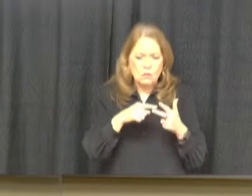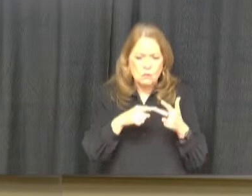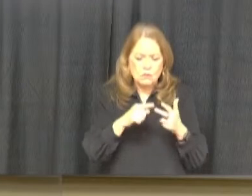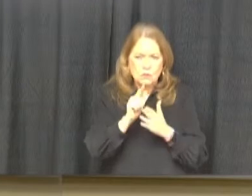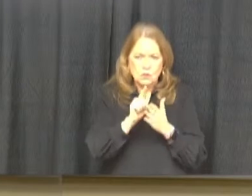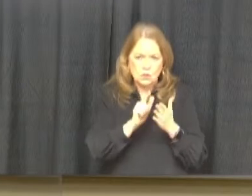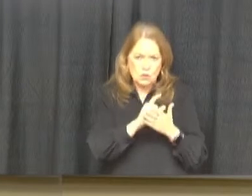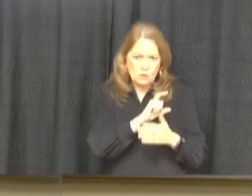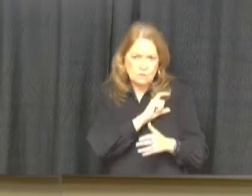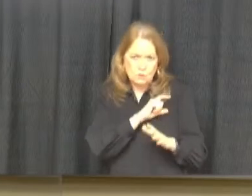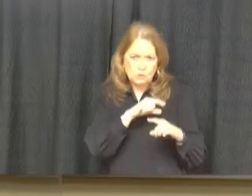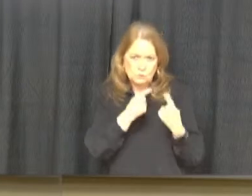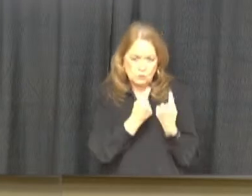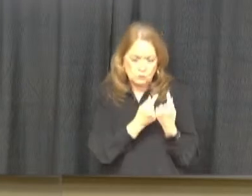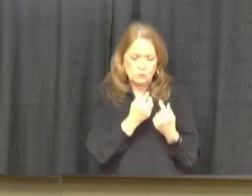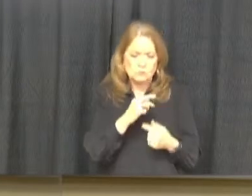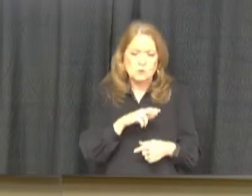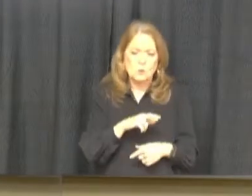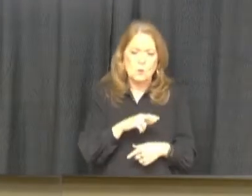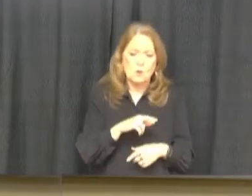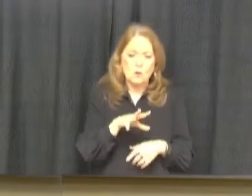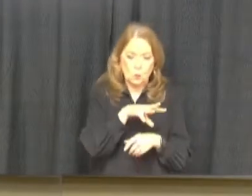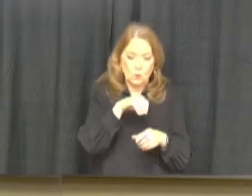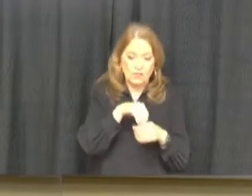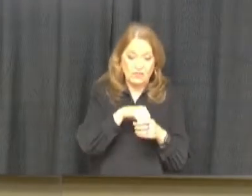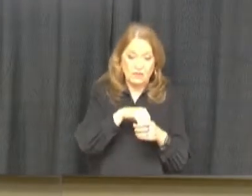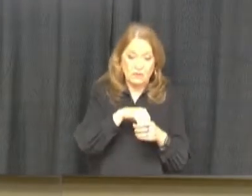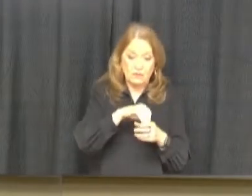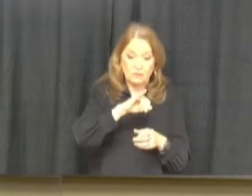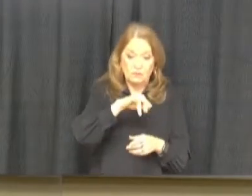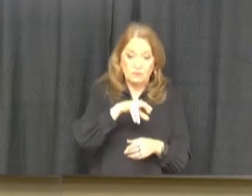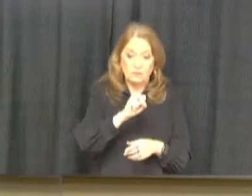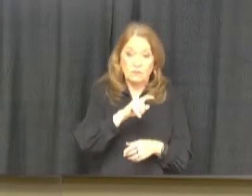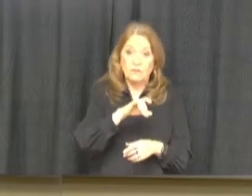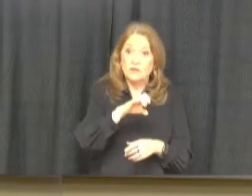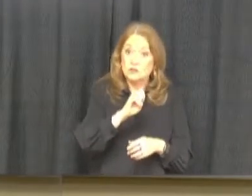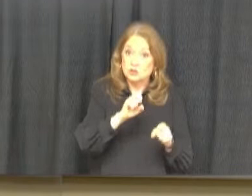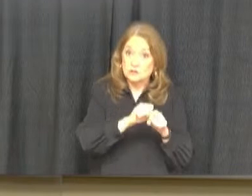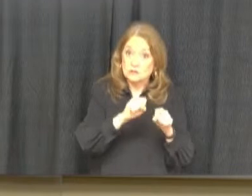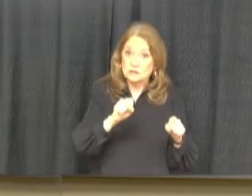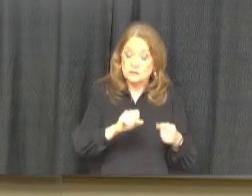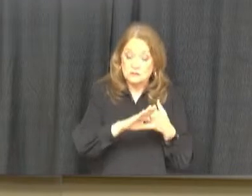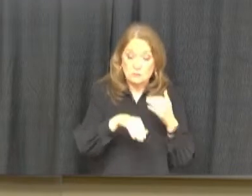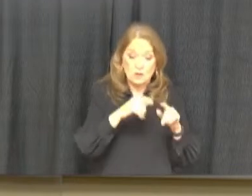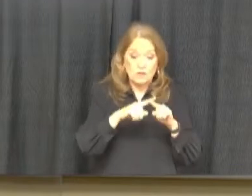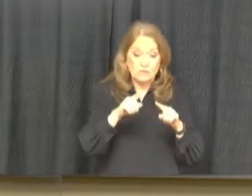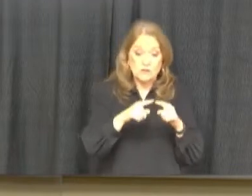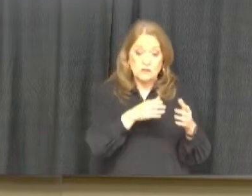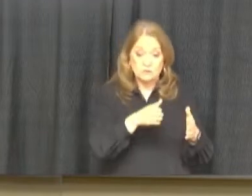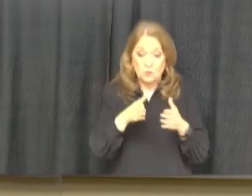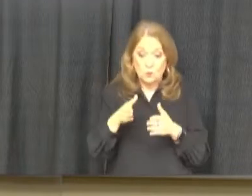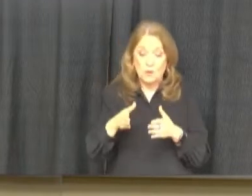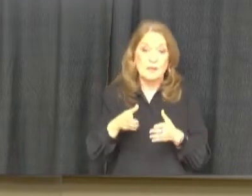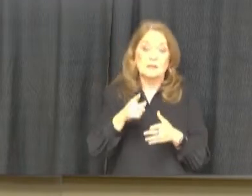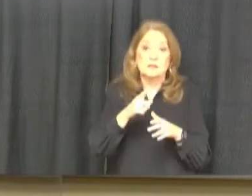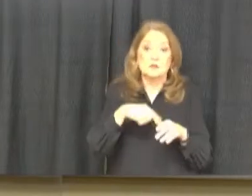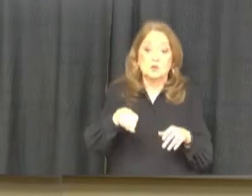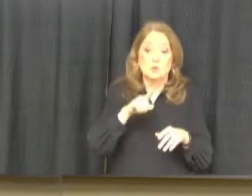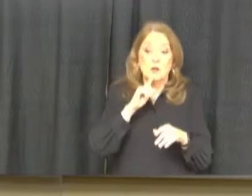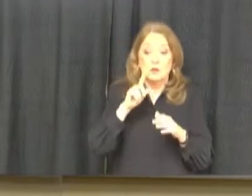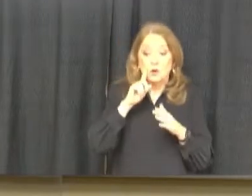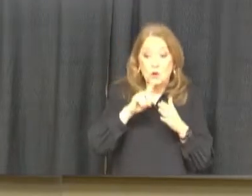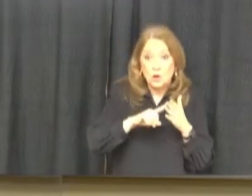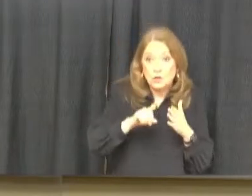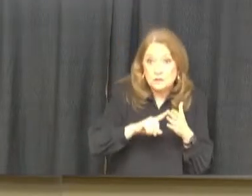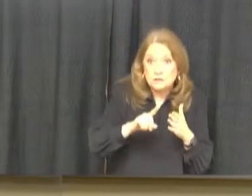law enforcement groups or within the justice system, everything, all of the different ways that you guys are audited